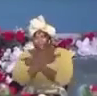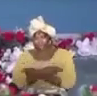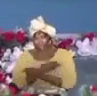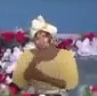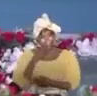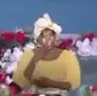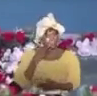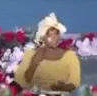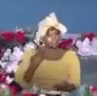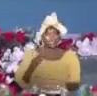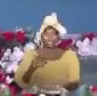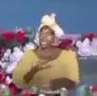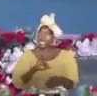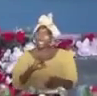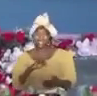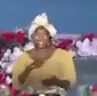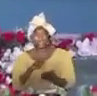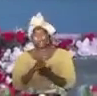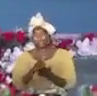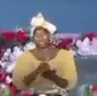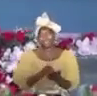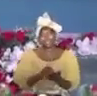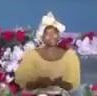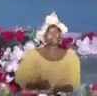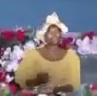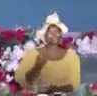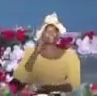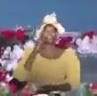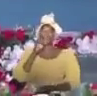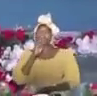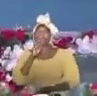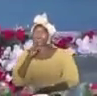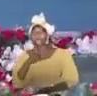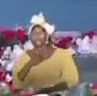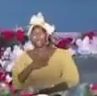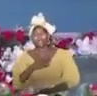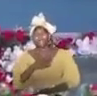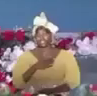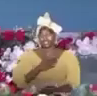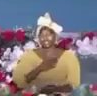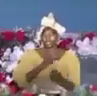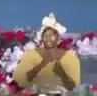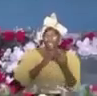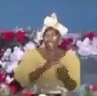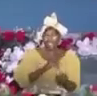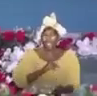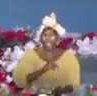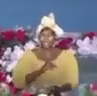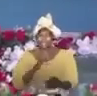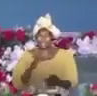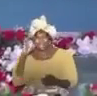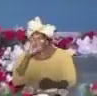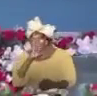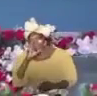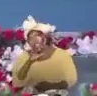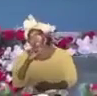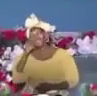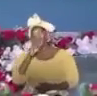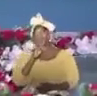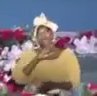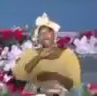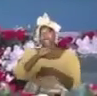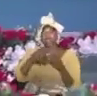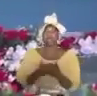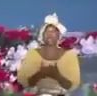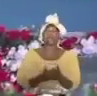You are my strength when I am weak. You are the treasure that I see. You are my only God. You